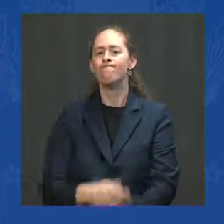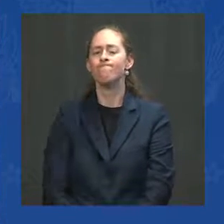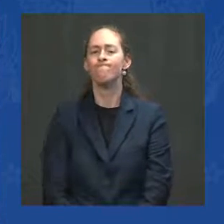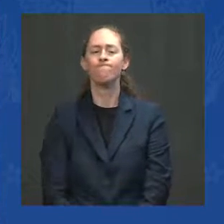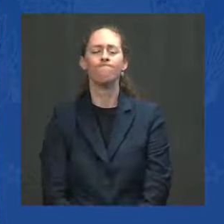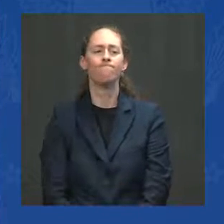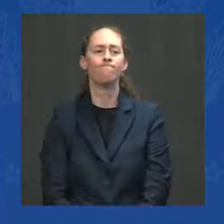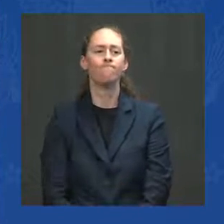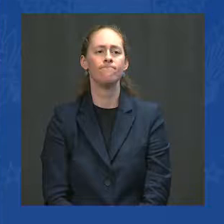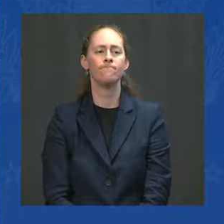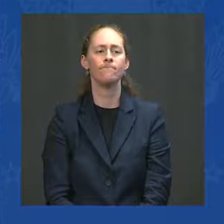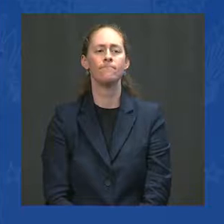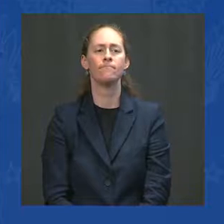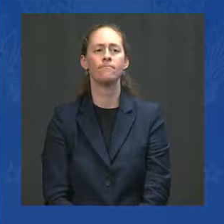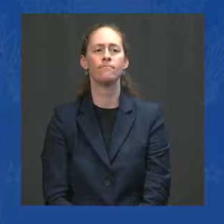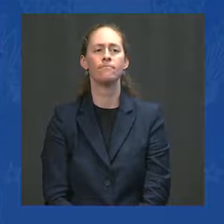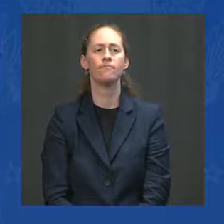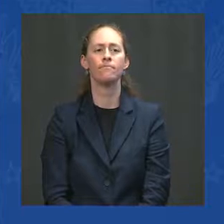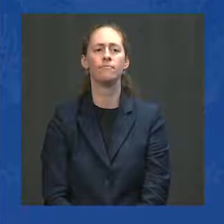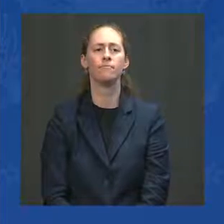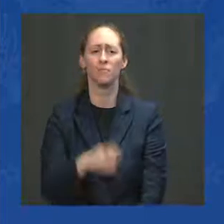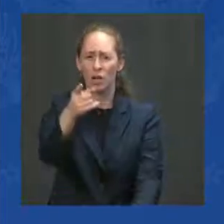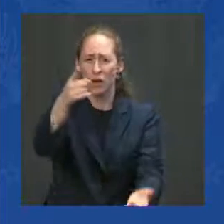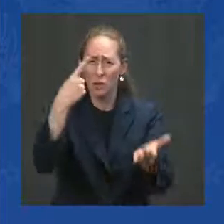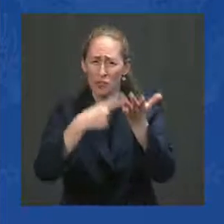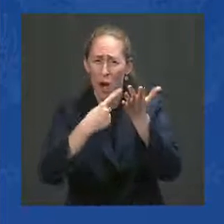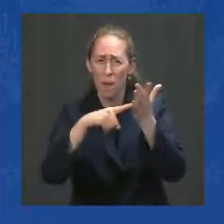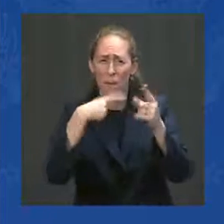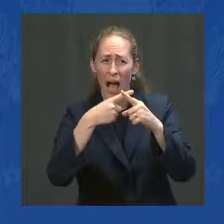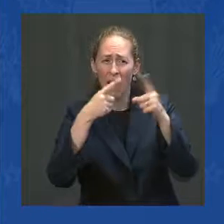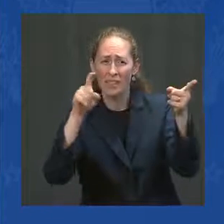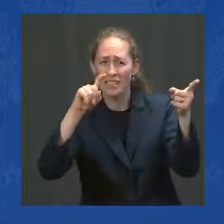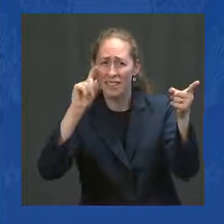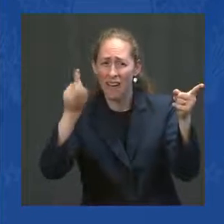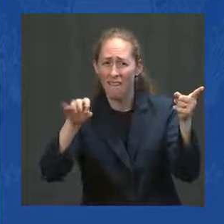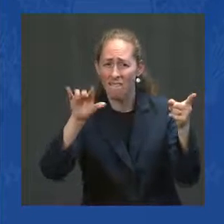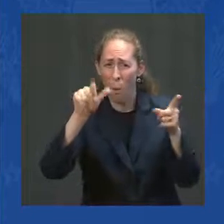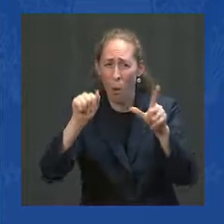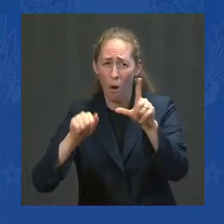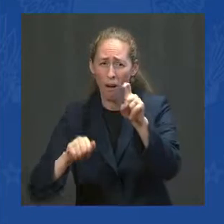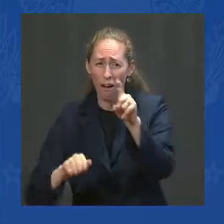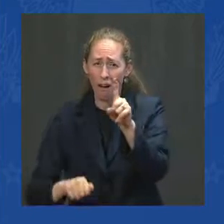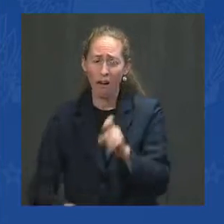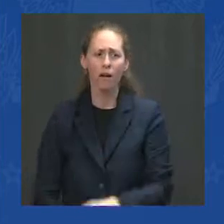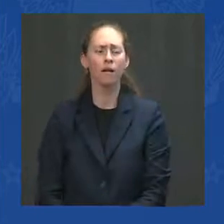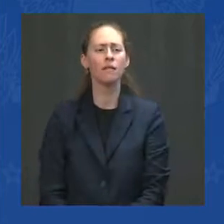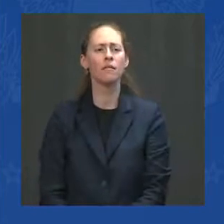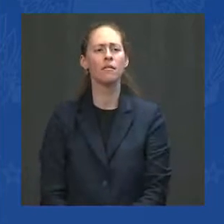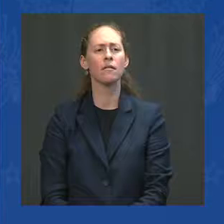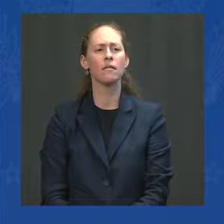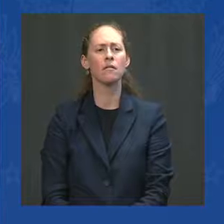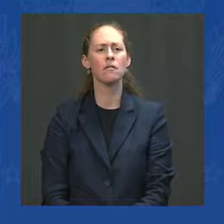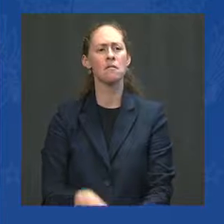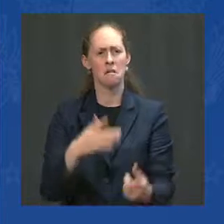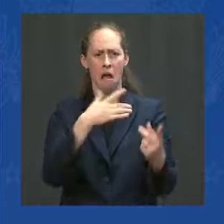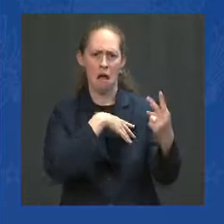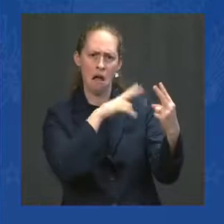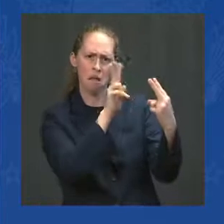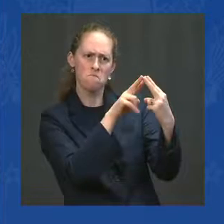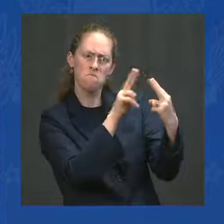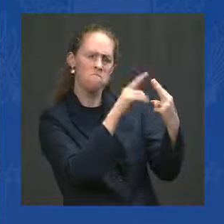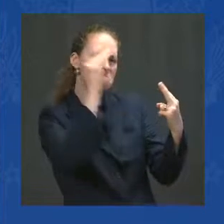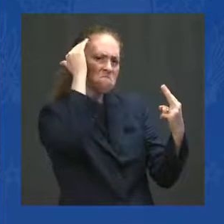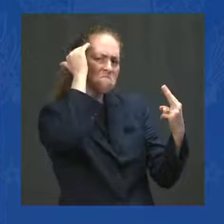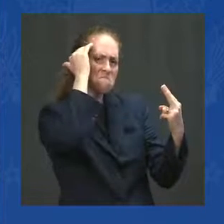mask mandates? I don't believe that I do thus far. We're checking that. But there are on federal workforce I